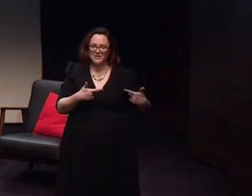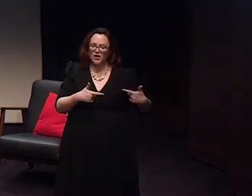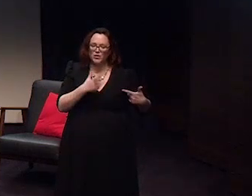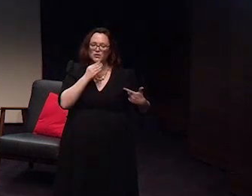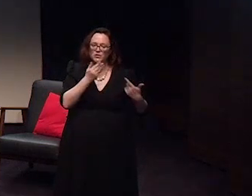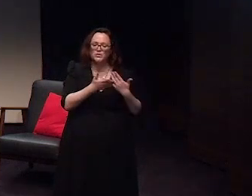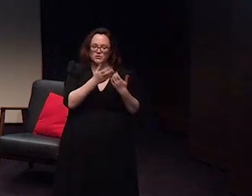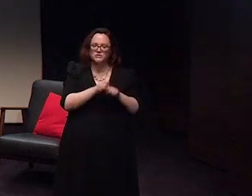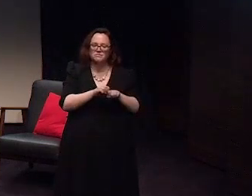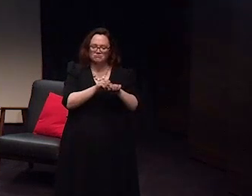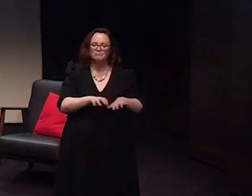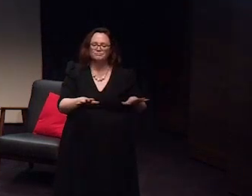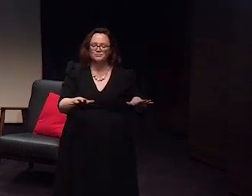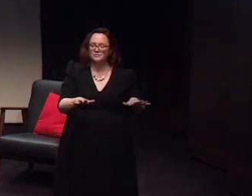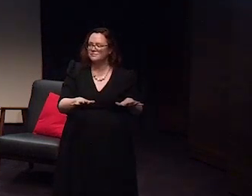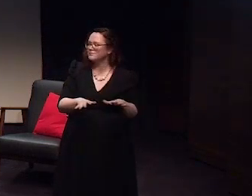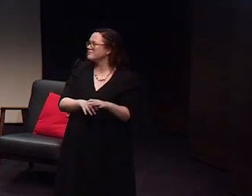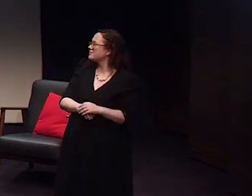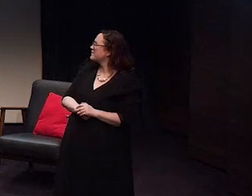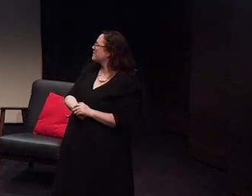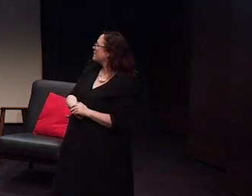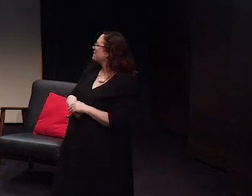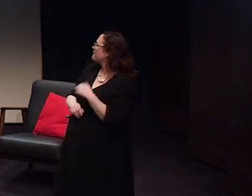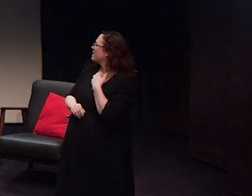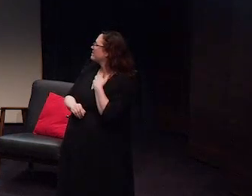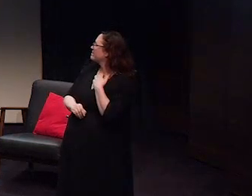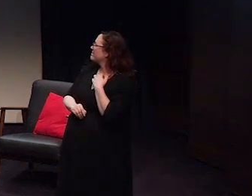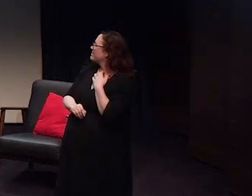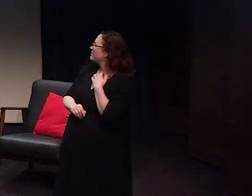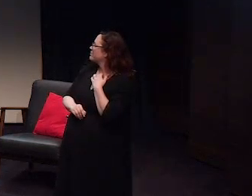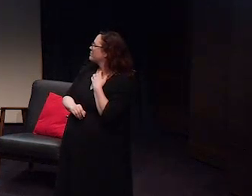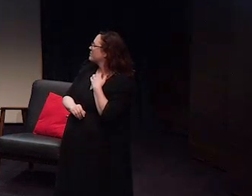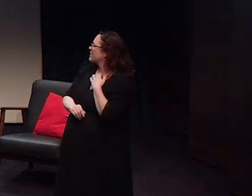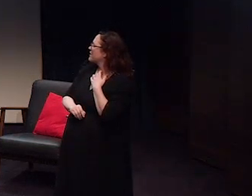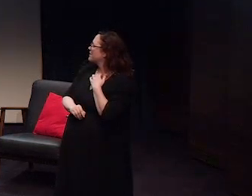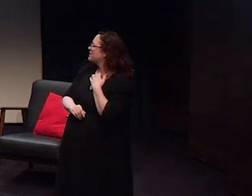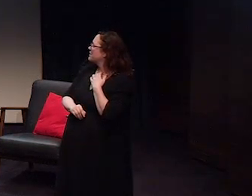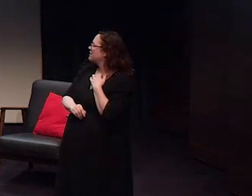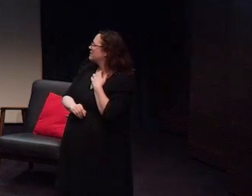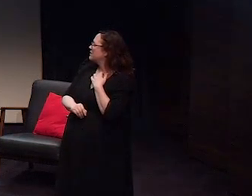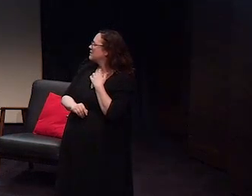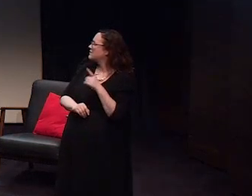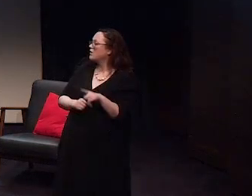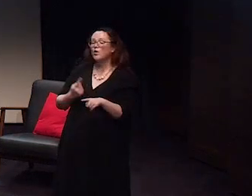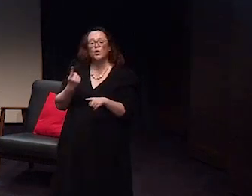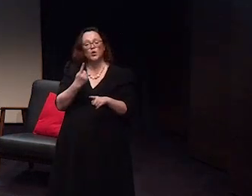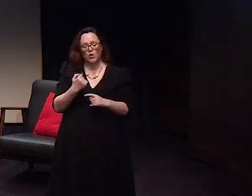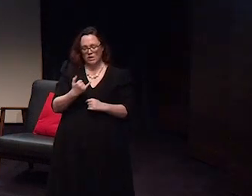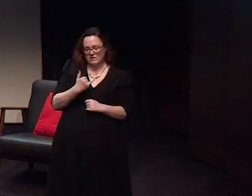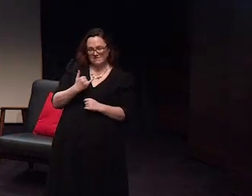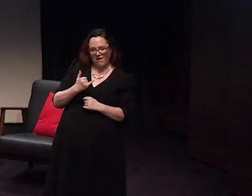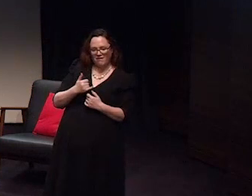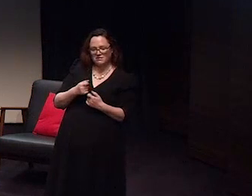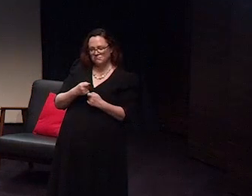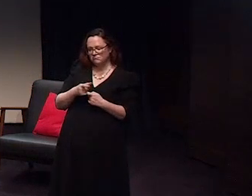scientific paper, which you can find here, showing that medical triage decisions for suspect COVID-19 patients are strongly